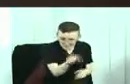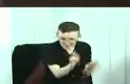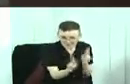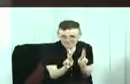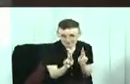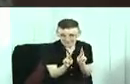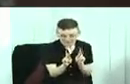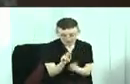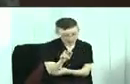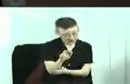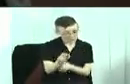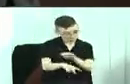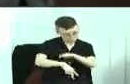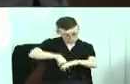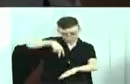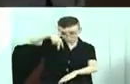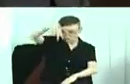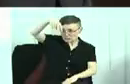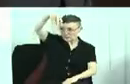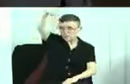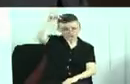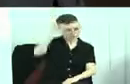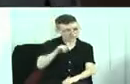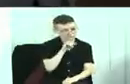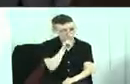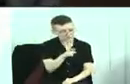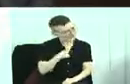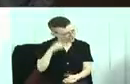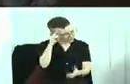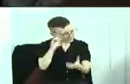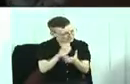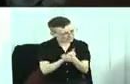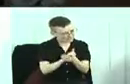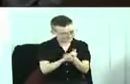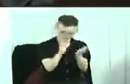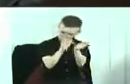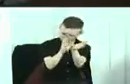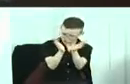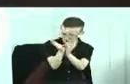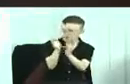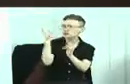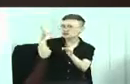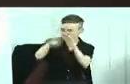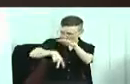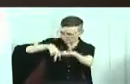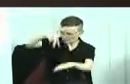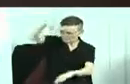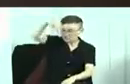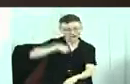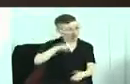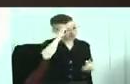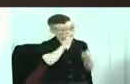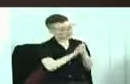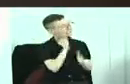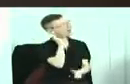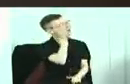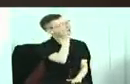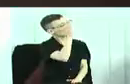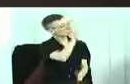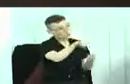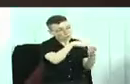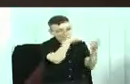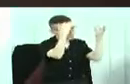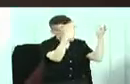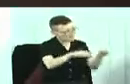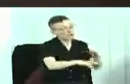Resurrection is real. I believe in the resurrection of Jesus Christ, and I believe that some future point, who knows when, resurrection will